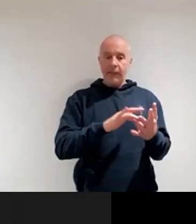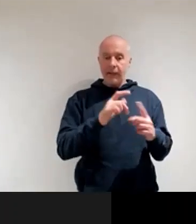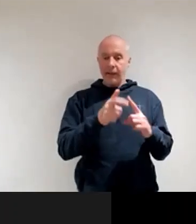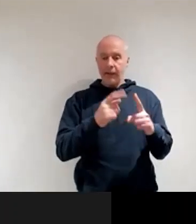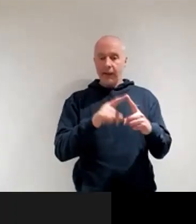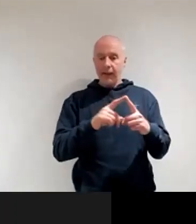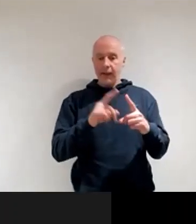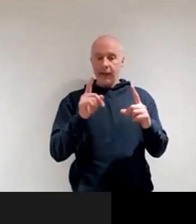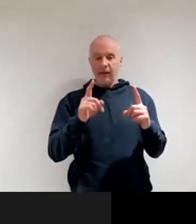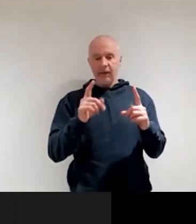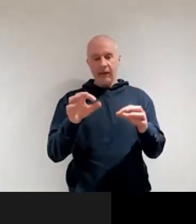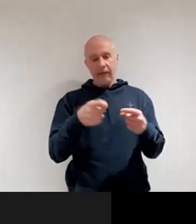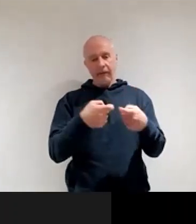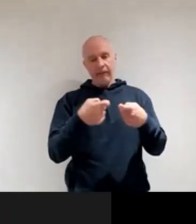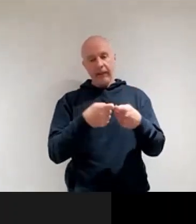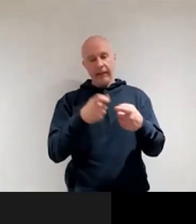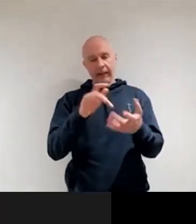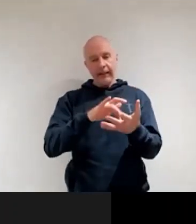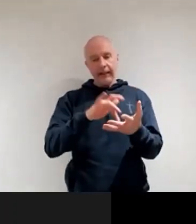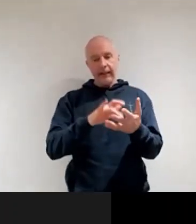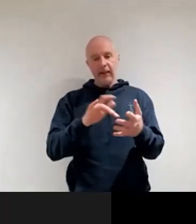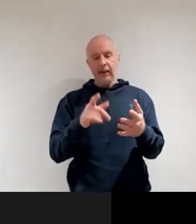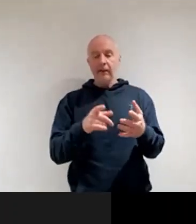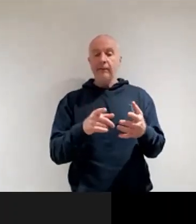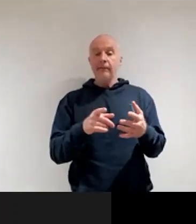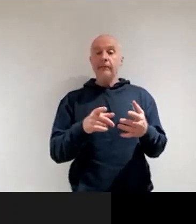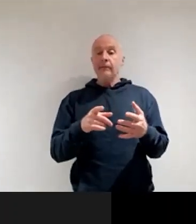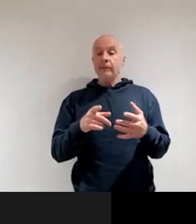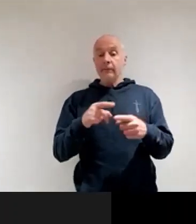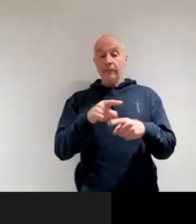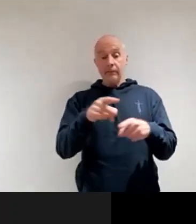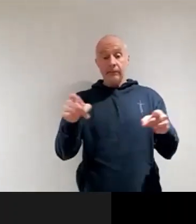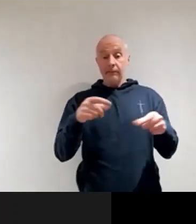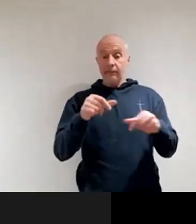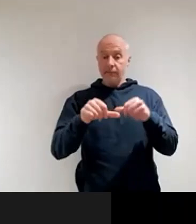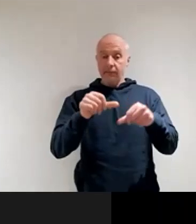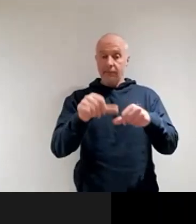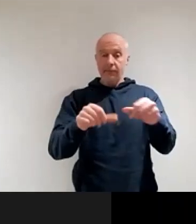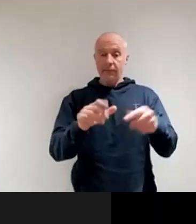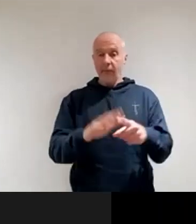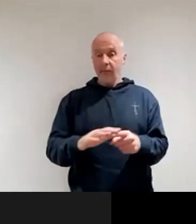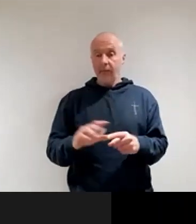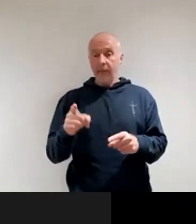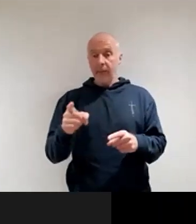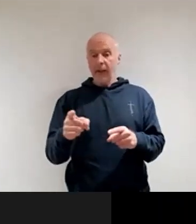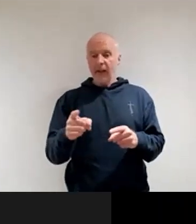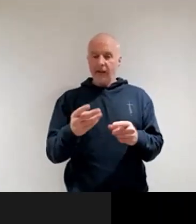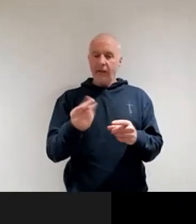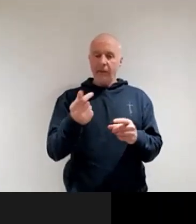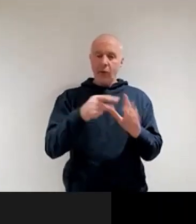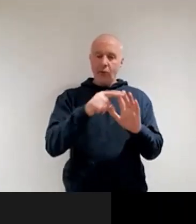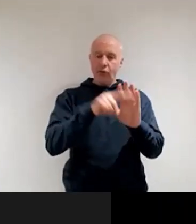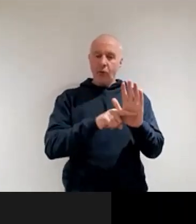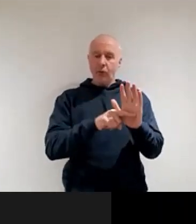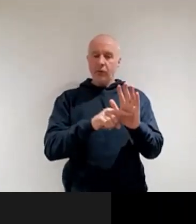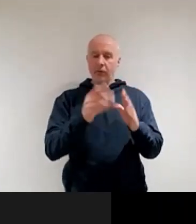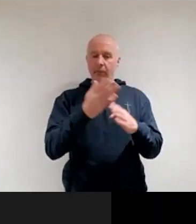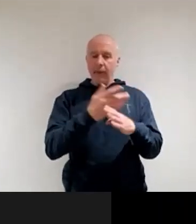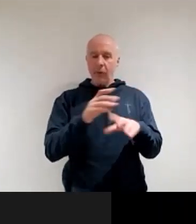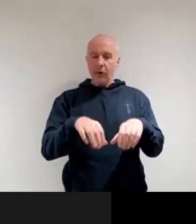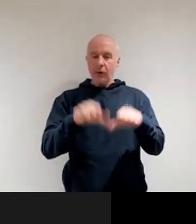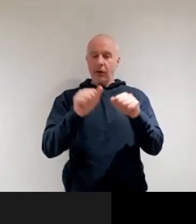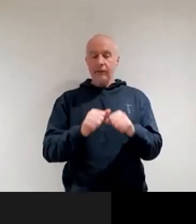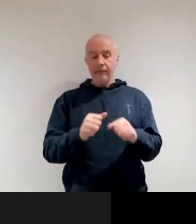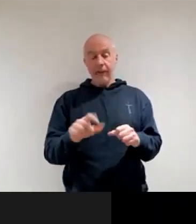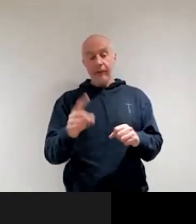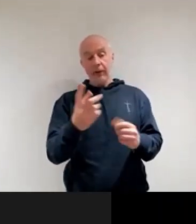series. So for those that haven't attended before, or perhaps haven't been for a little while, just a couple of housekeeping points. First and foremost,